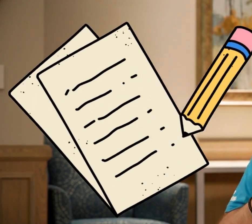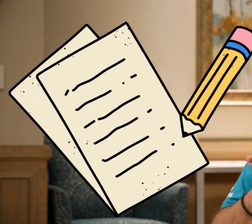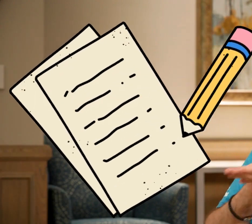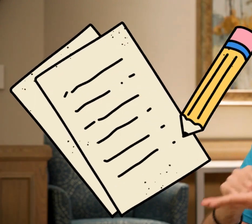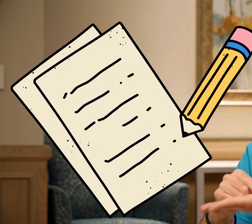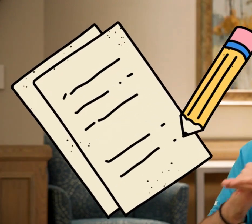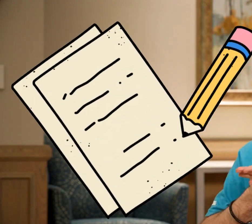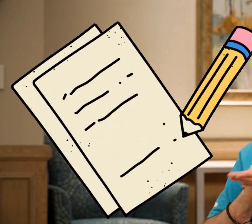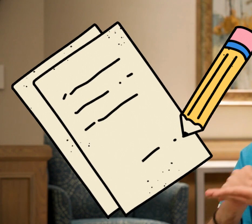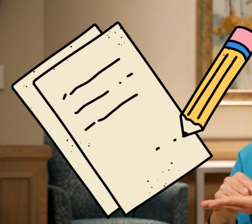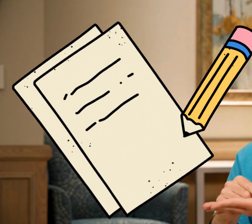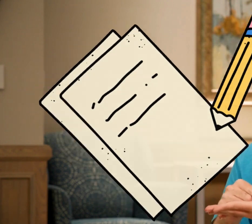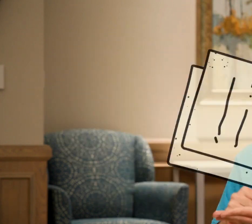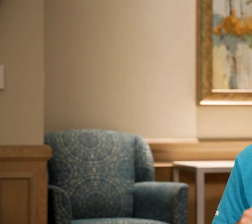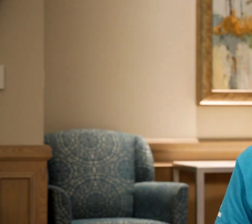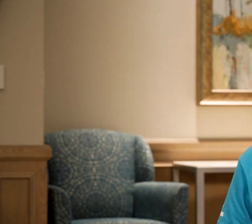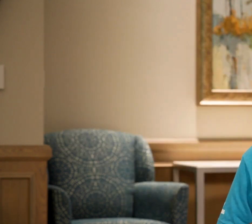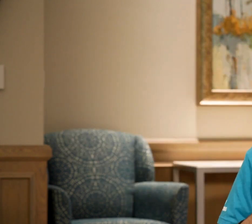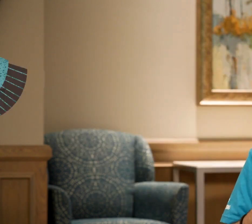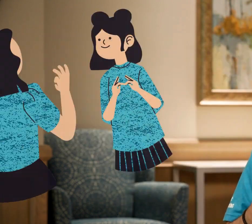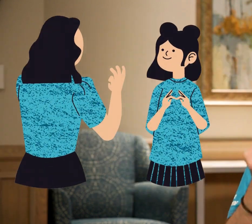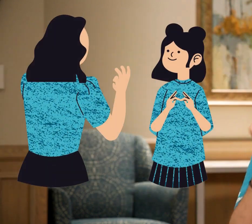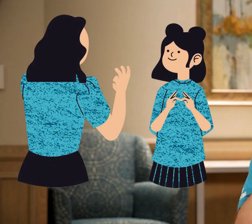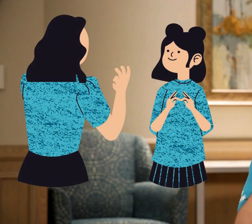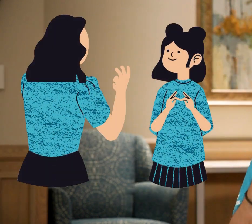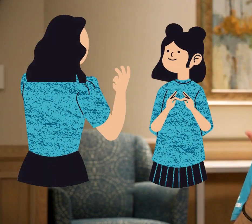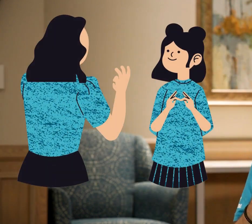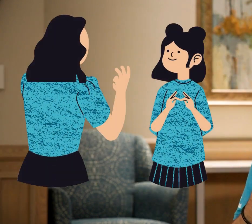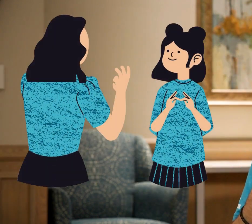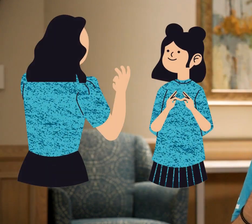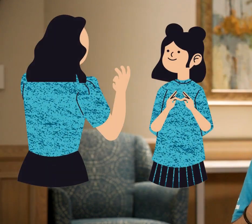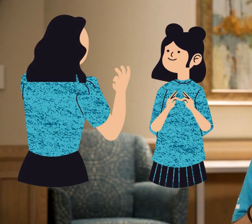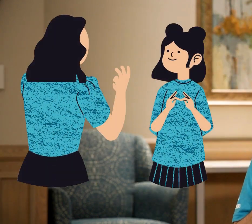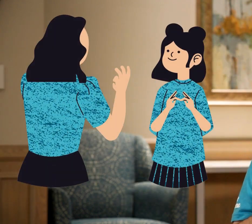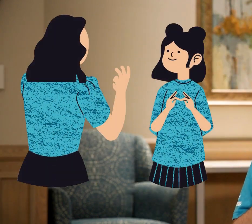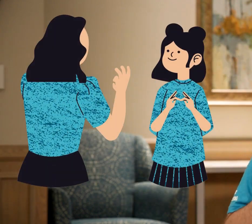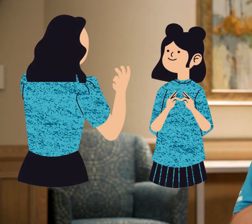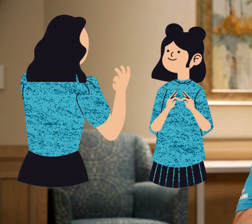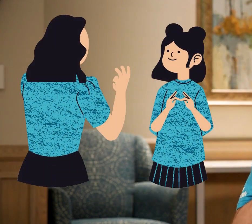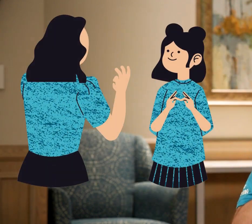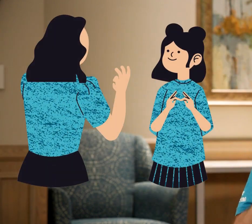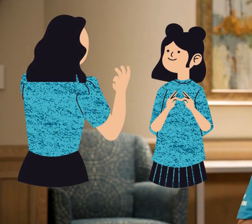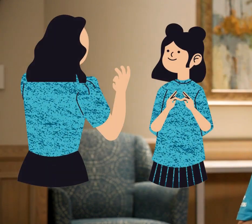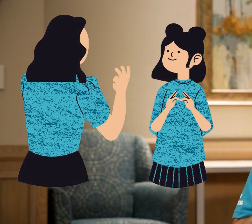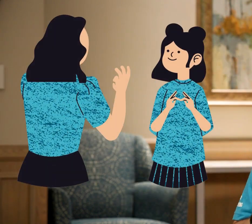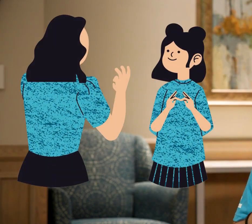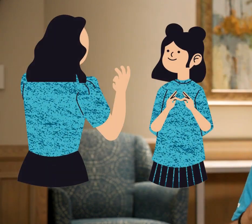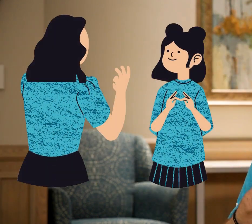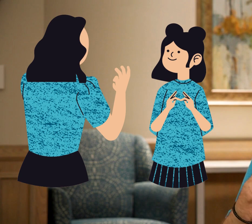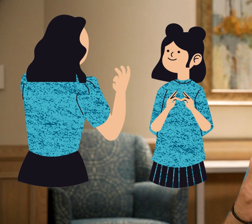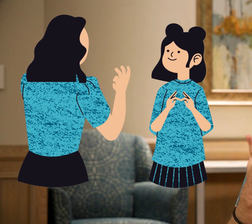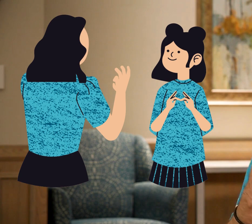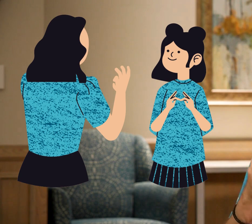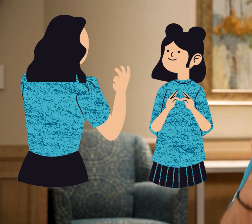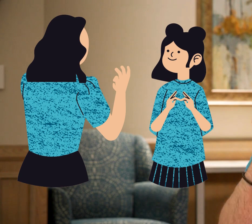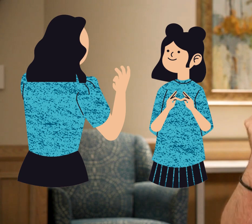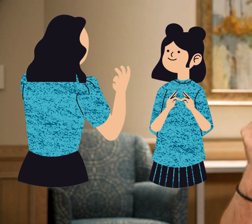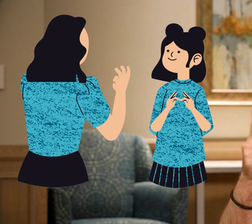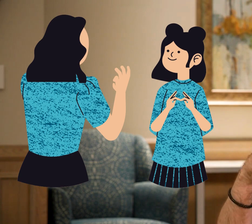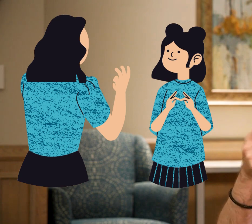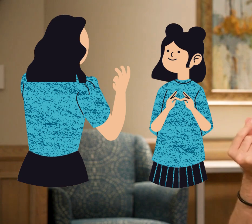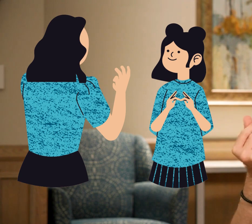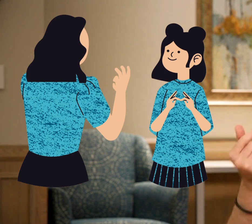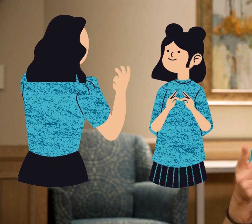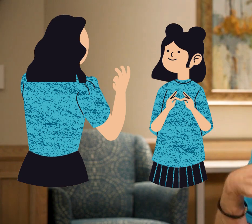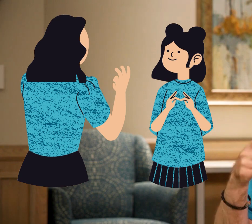saying, back and forth. If you want, maybe the deaf person may want to